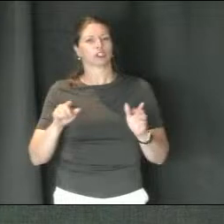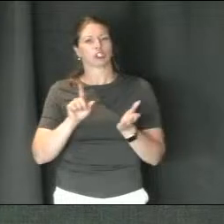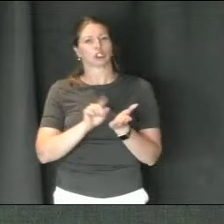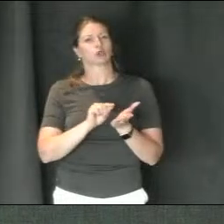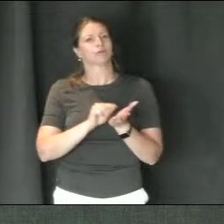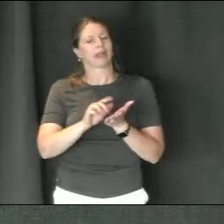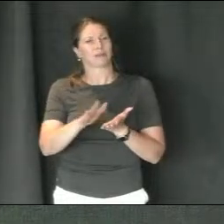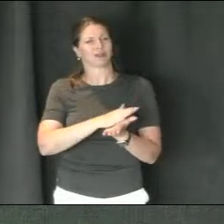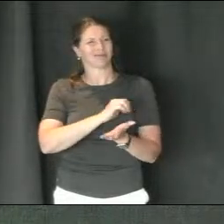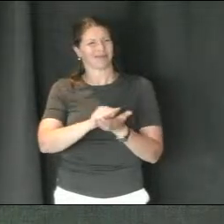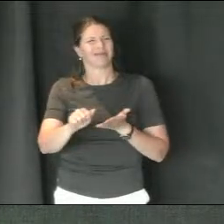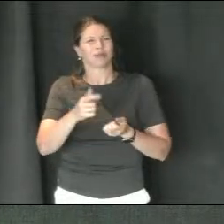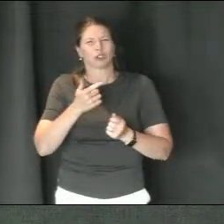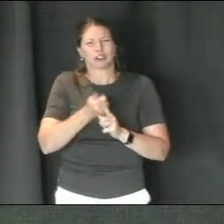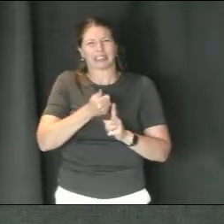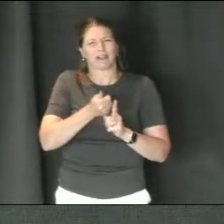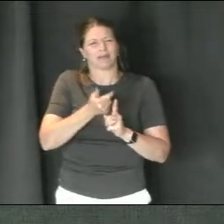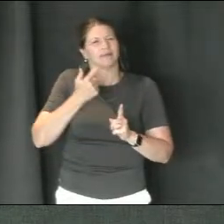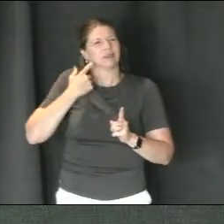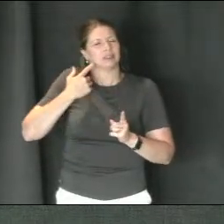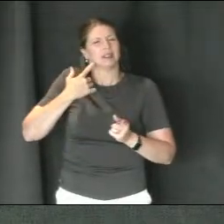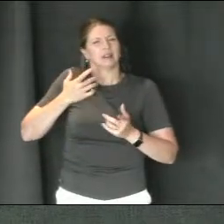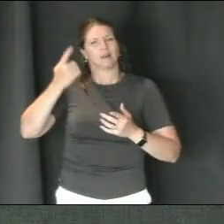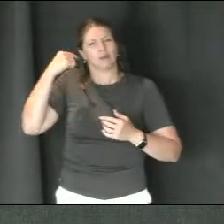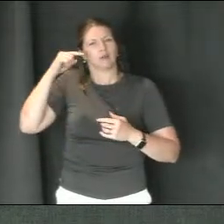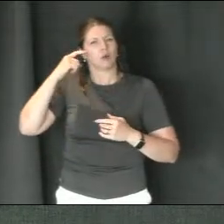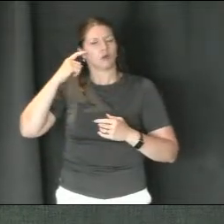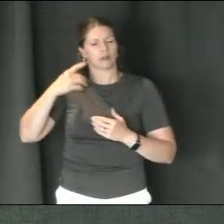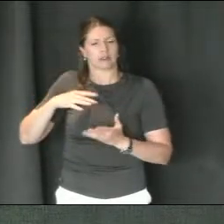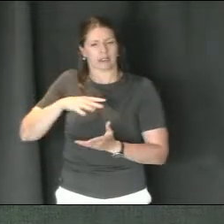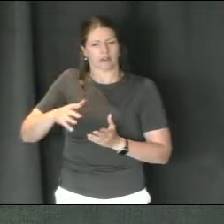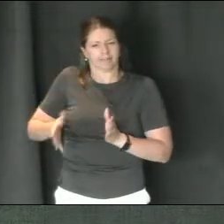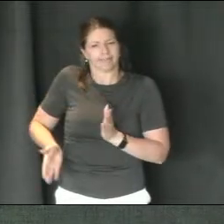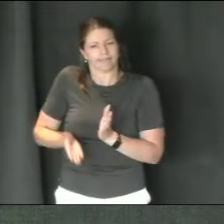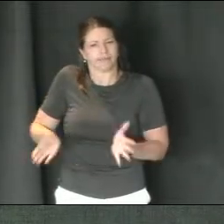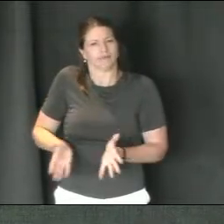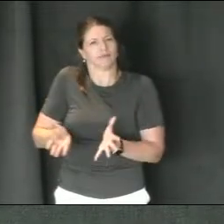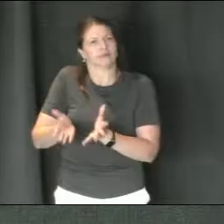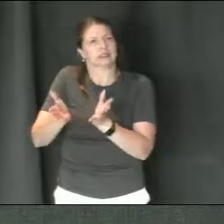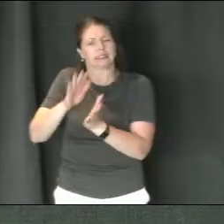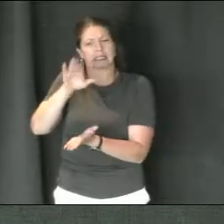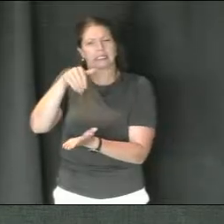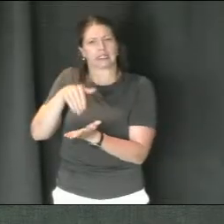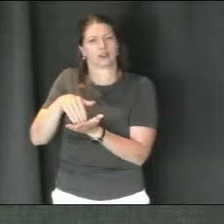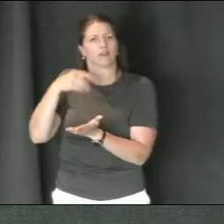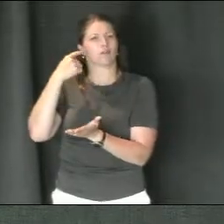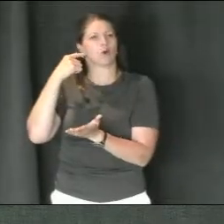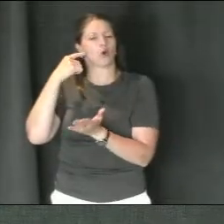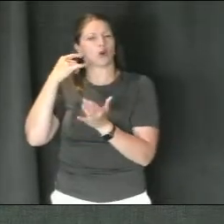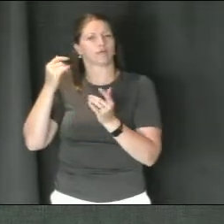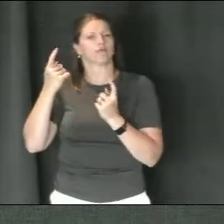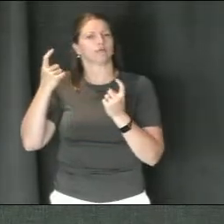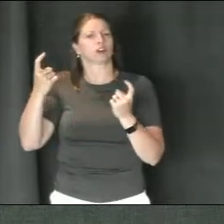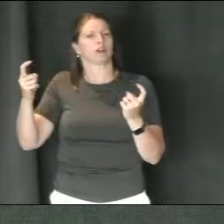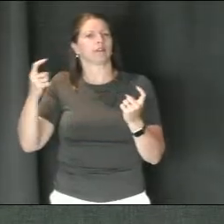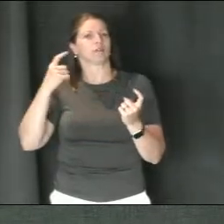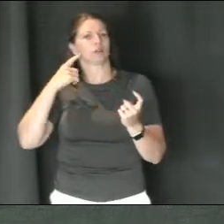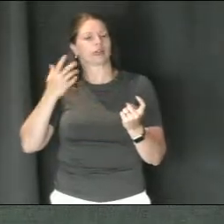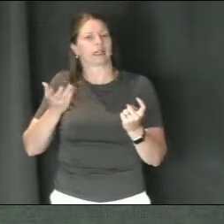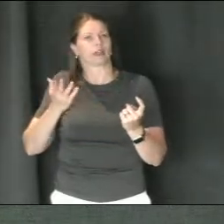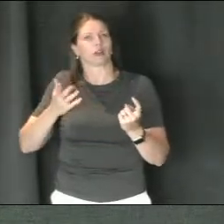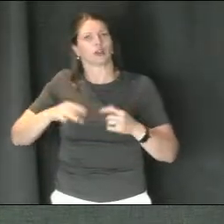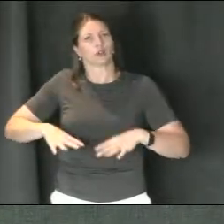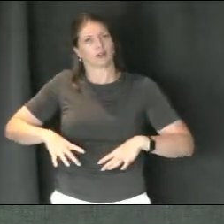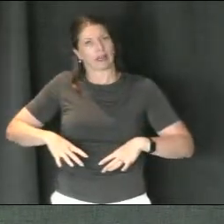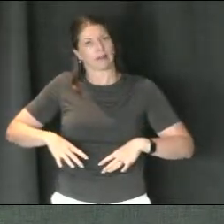driving force behind the construction of the Centre Scolaire de Communautaire des Grands Vents in St. John's. Her dedication and